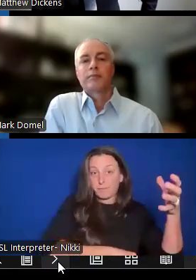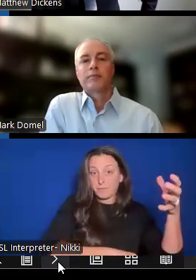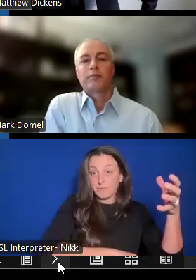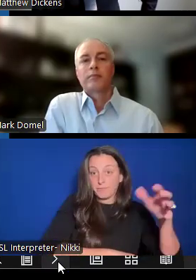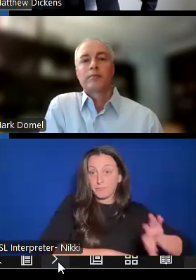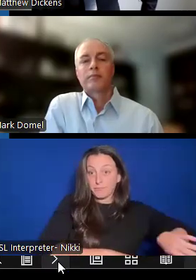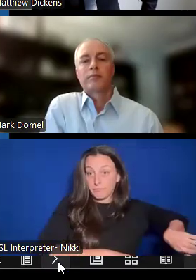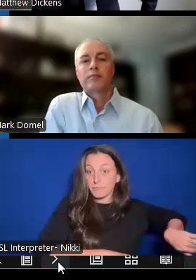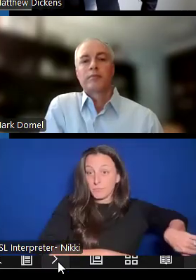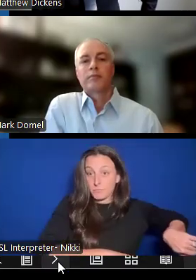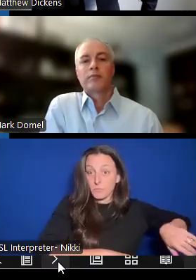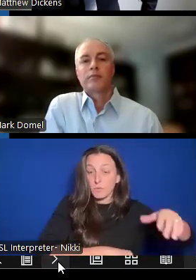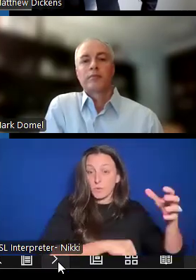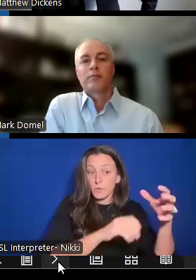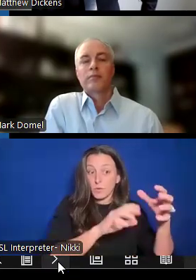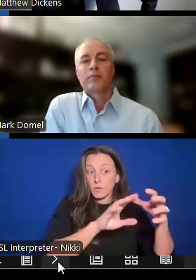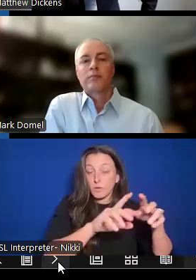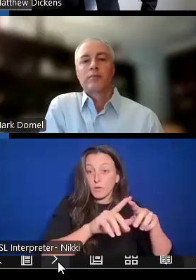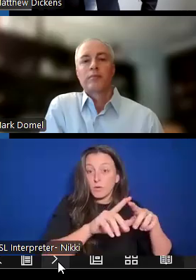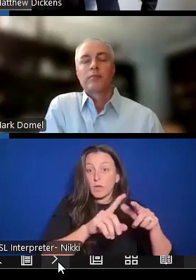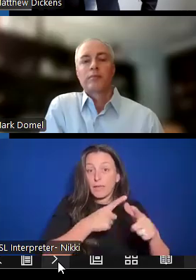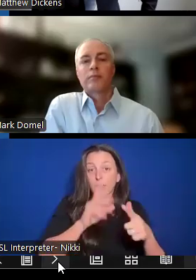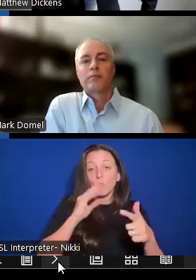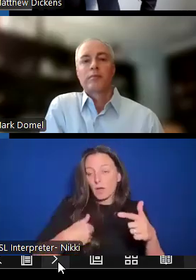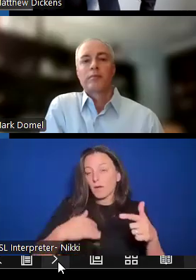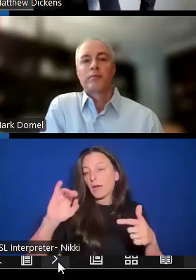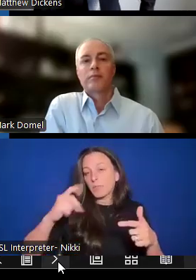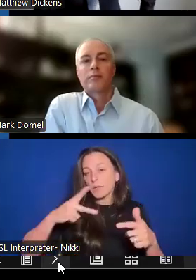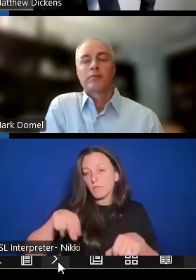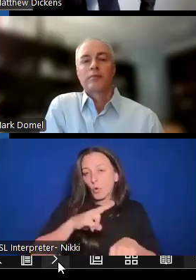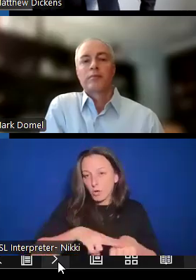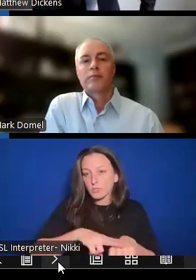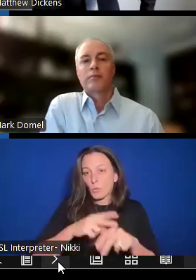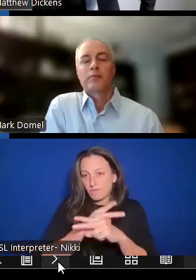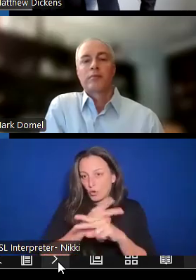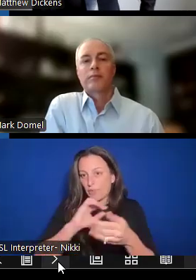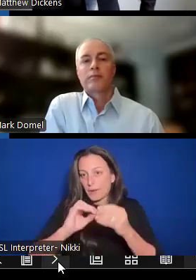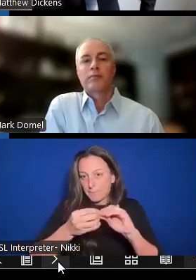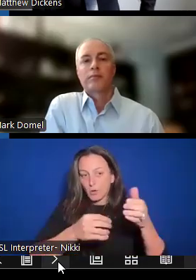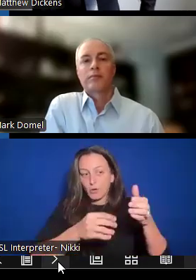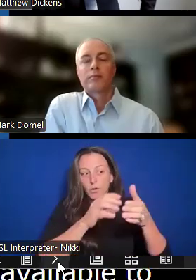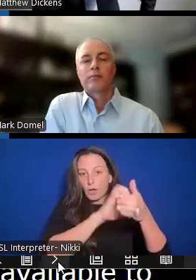based on they will have an IEP. So you take off that amount. You would check